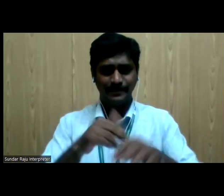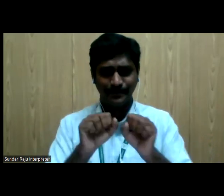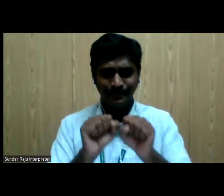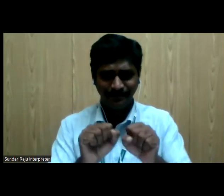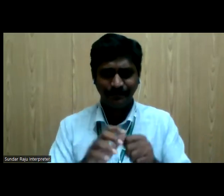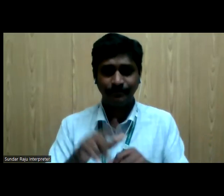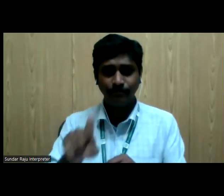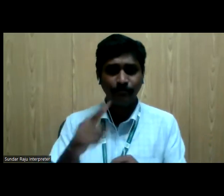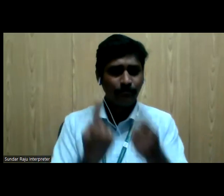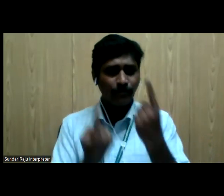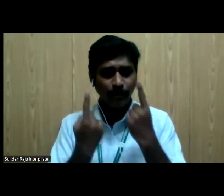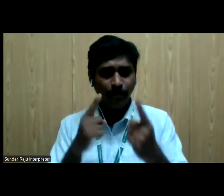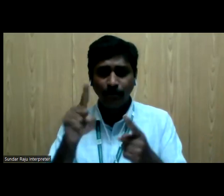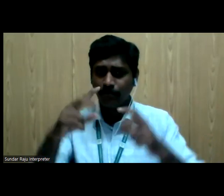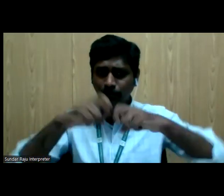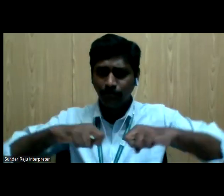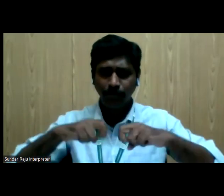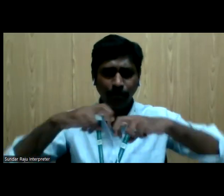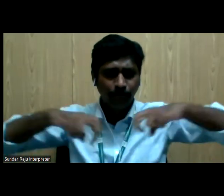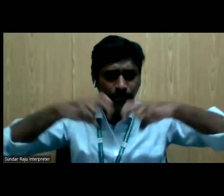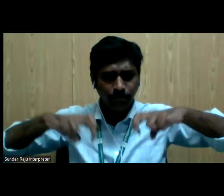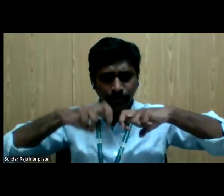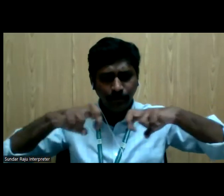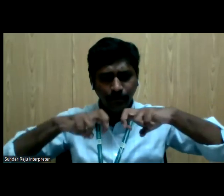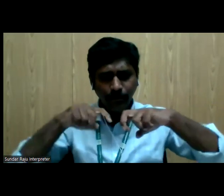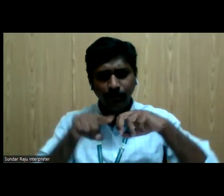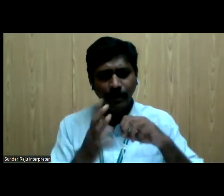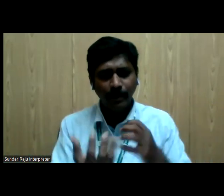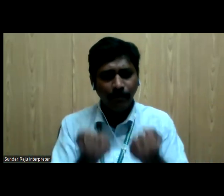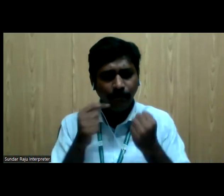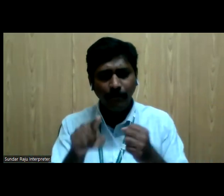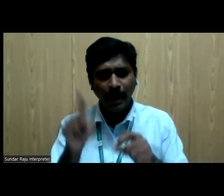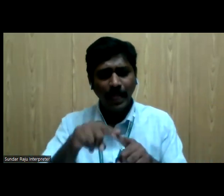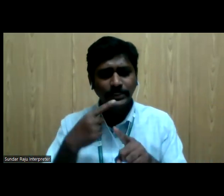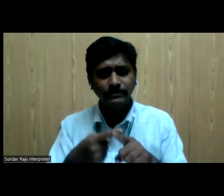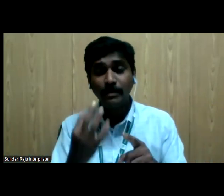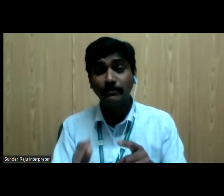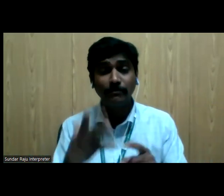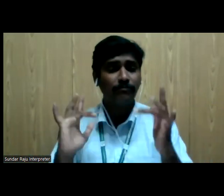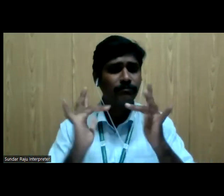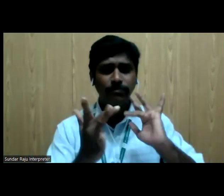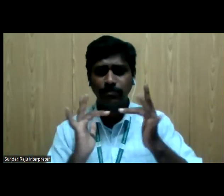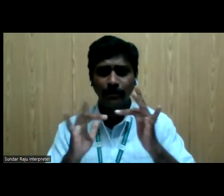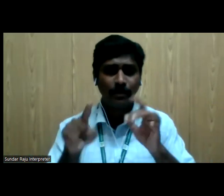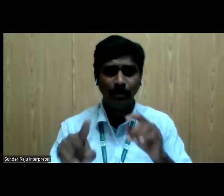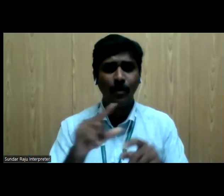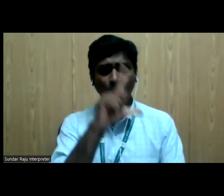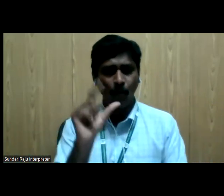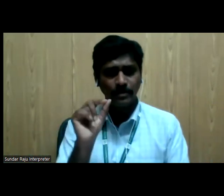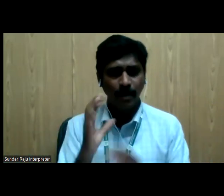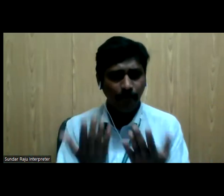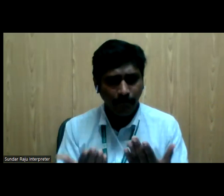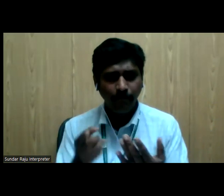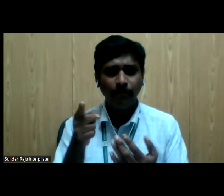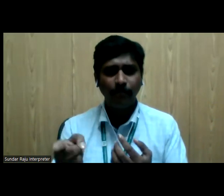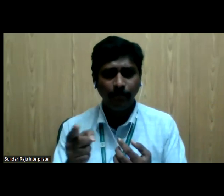and verified information and resources, expert networks, a helpline available over the phone as well as on WhatsApp, and a supportive